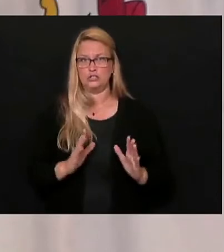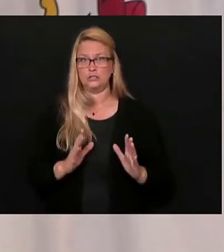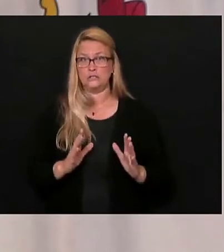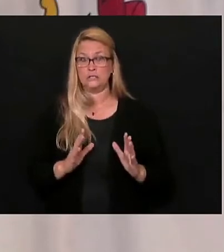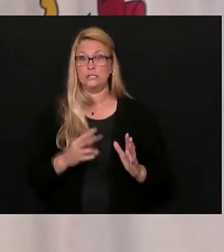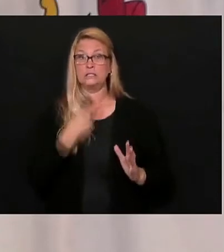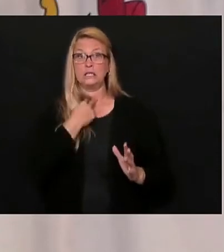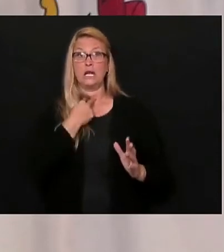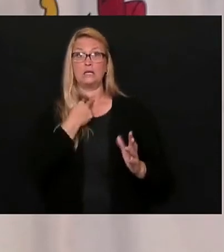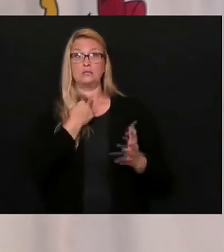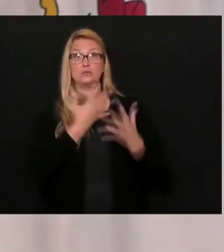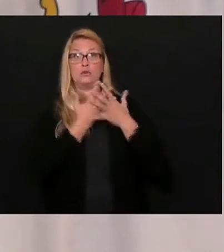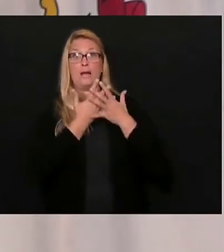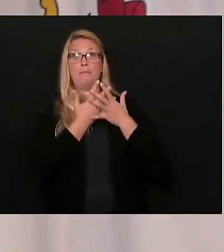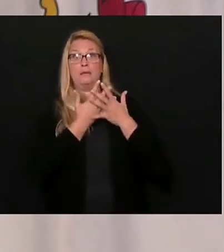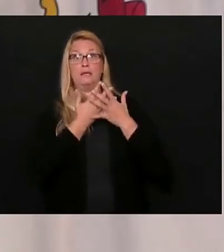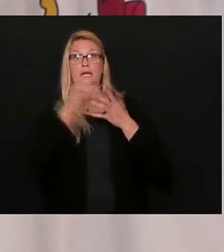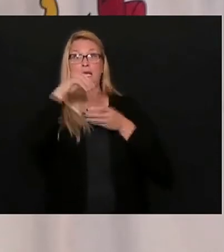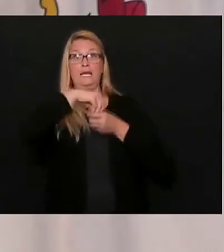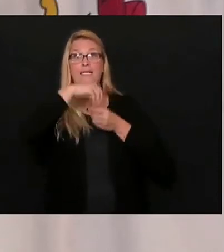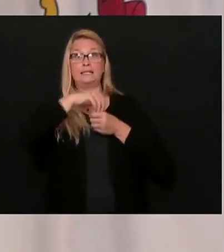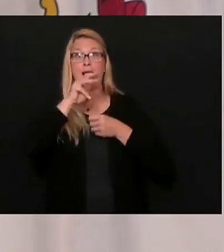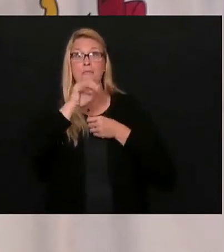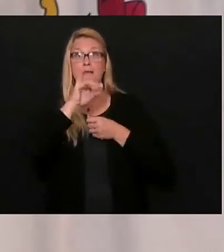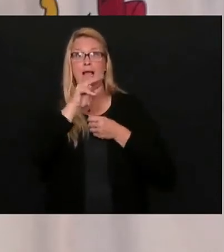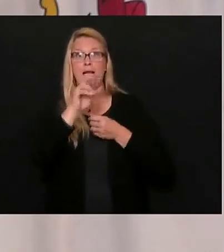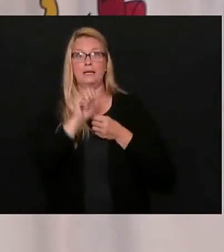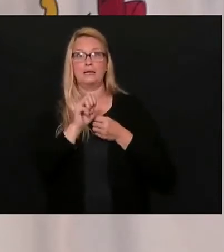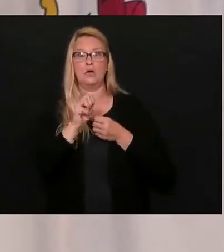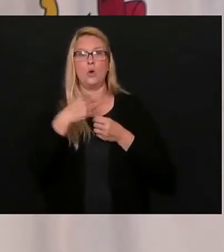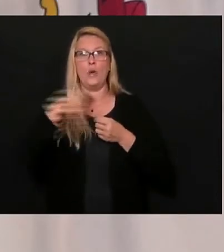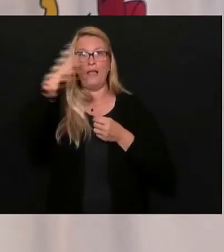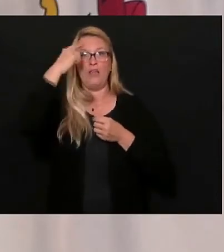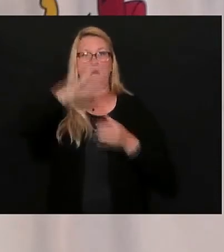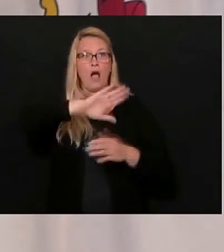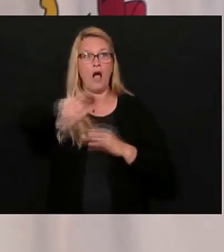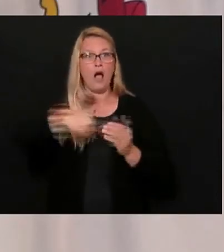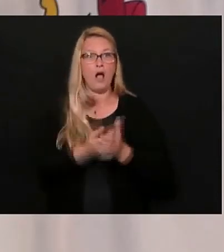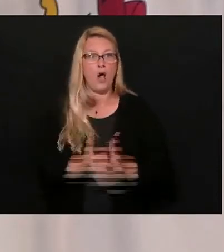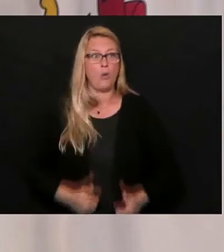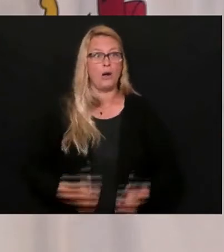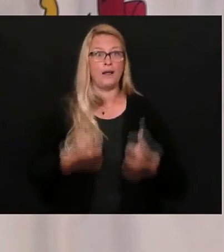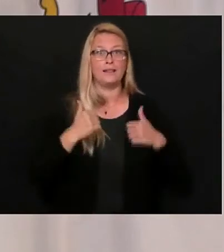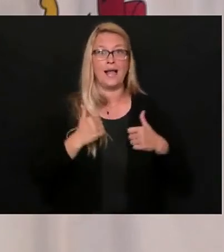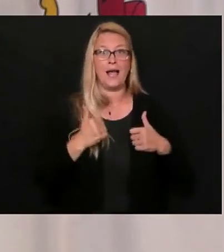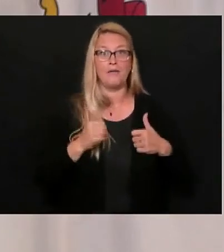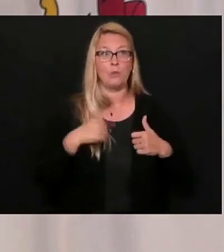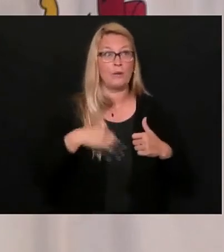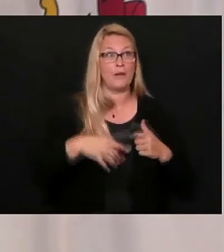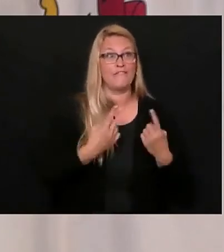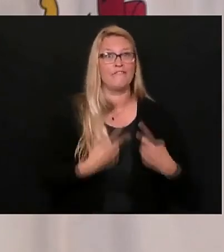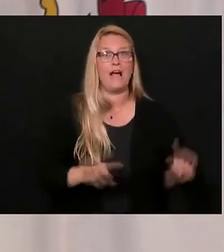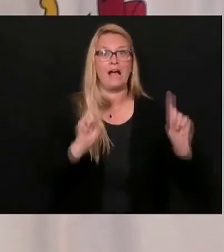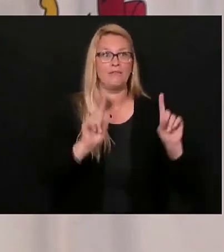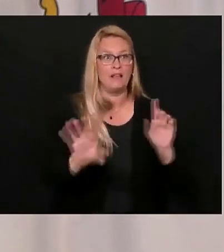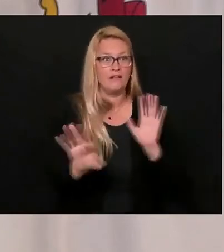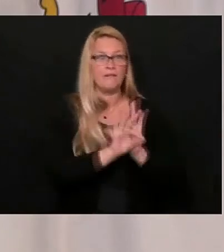them survived. We thought we found them, and all 12 were alive. Everybody